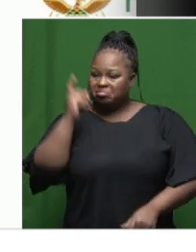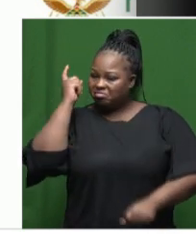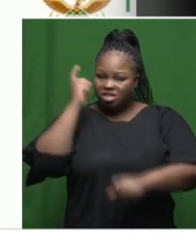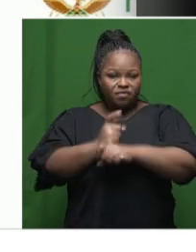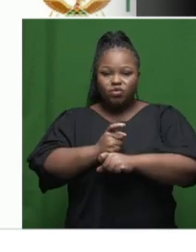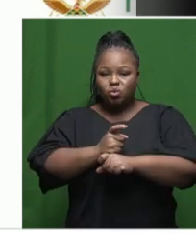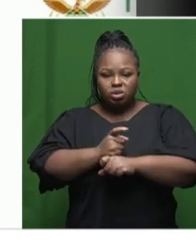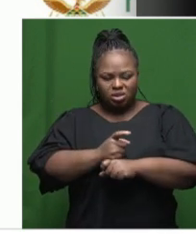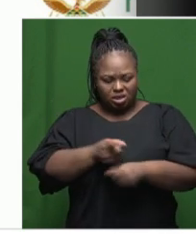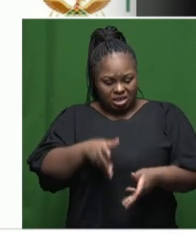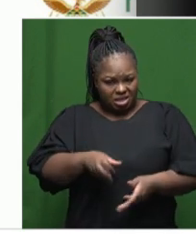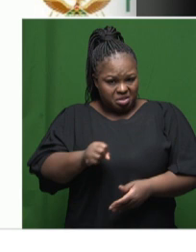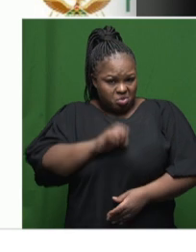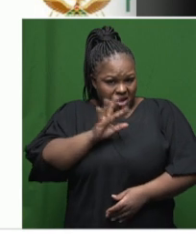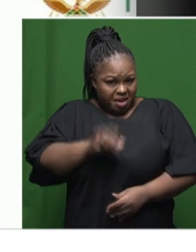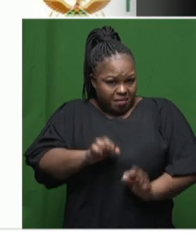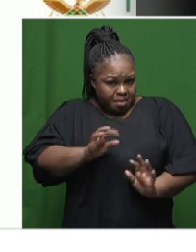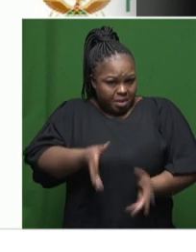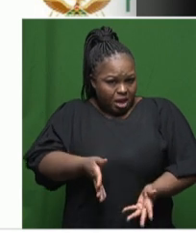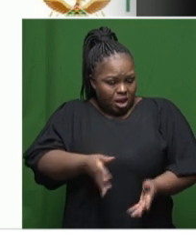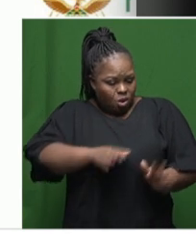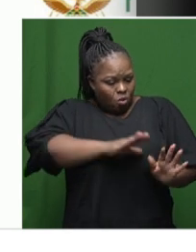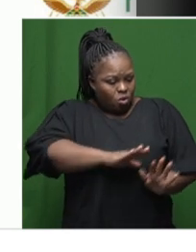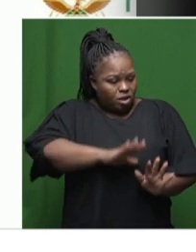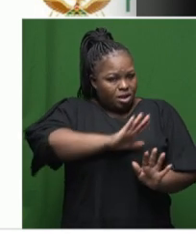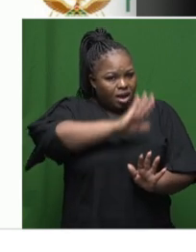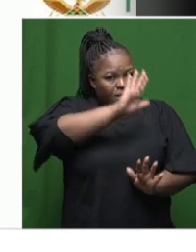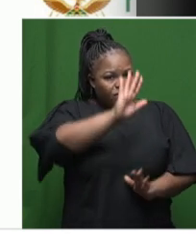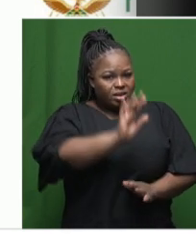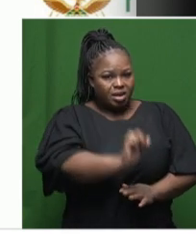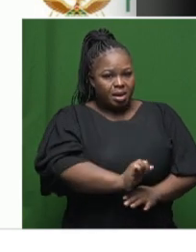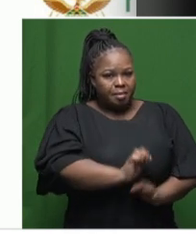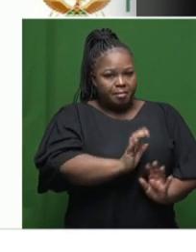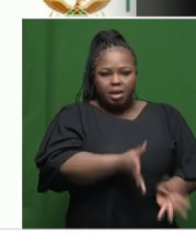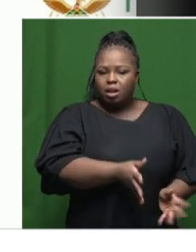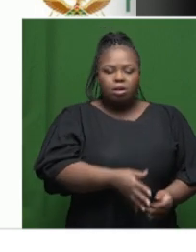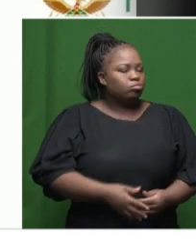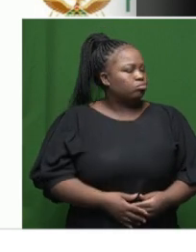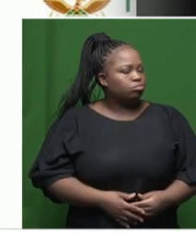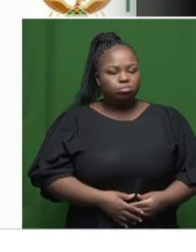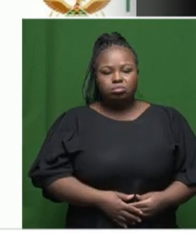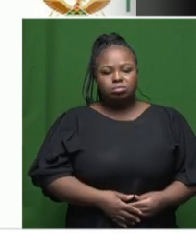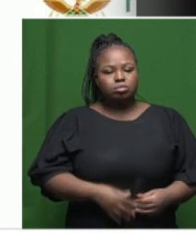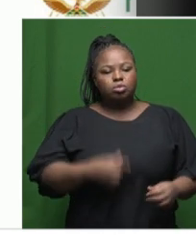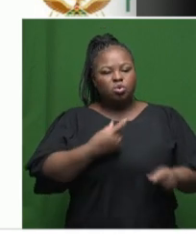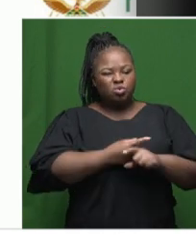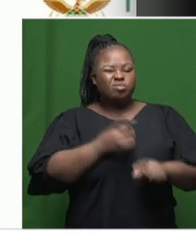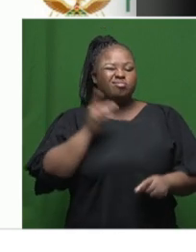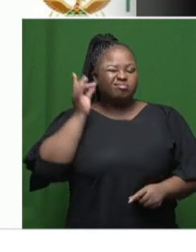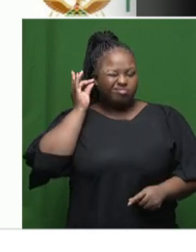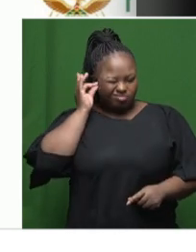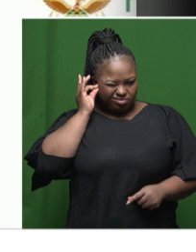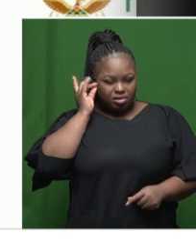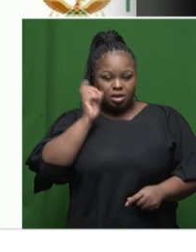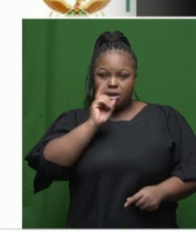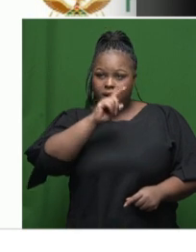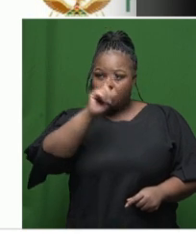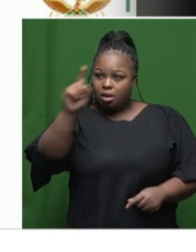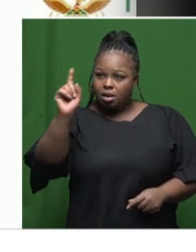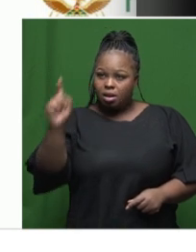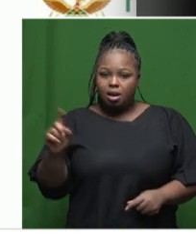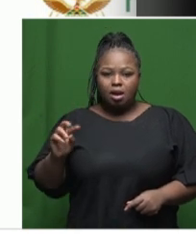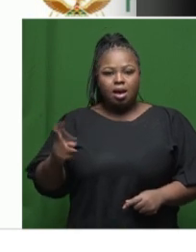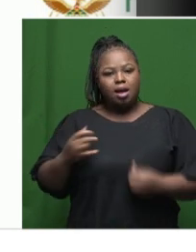It's not only on the African continent. Hence, you've seen, you've heard, you've read in the media that a number of countries, even